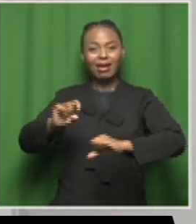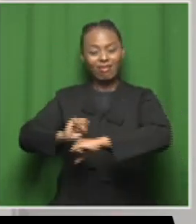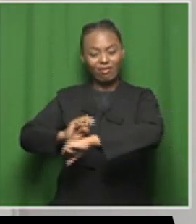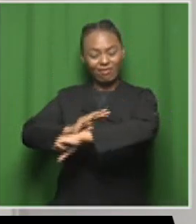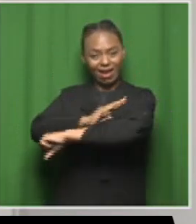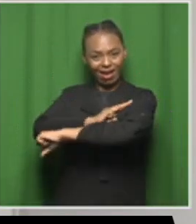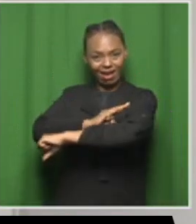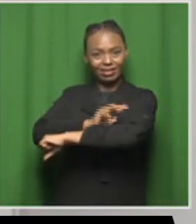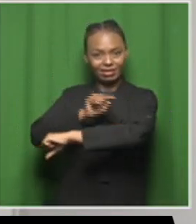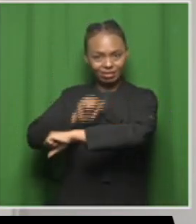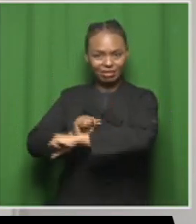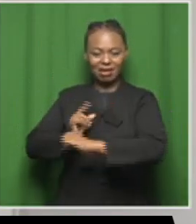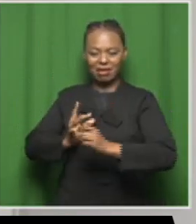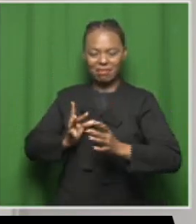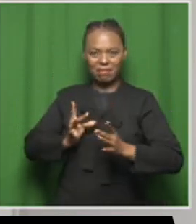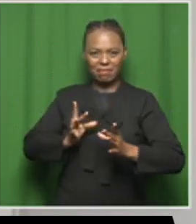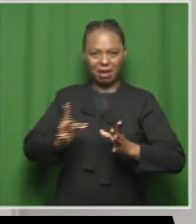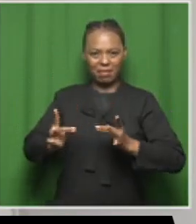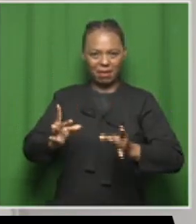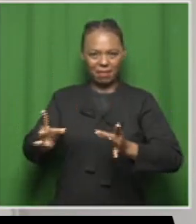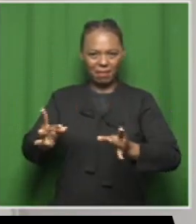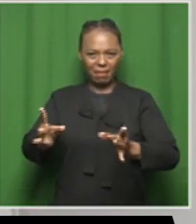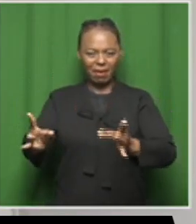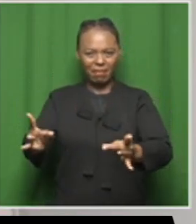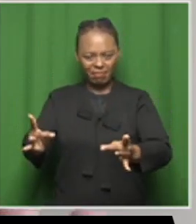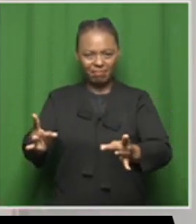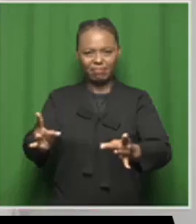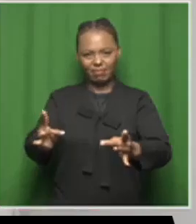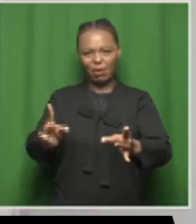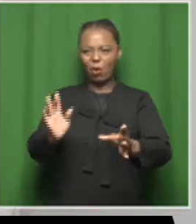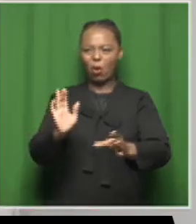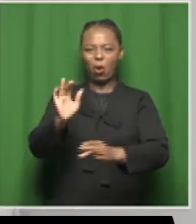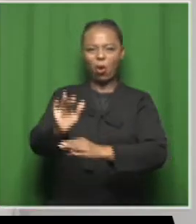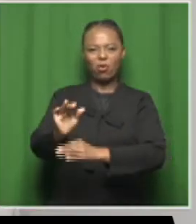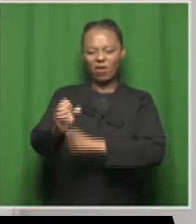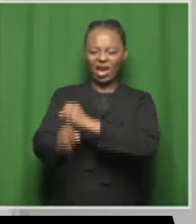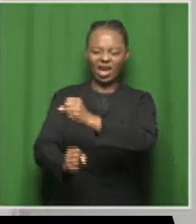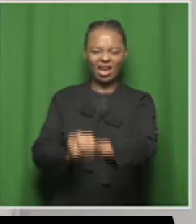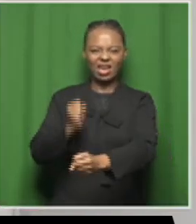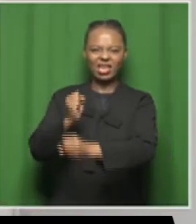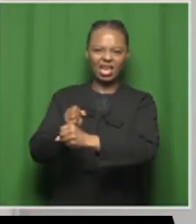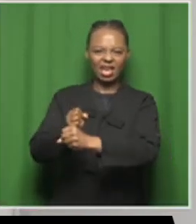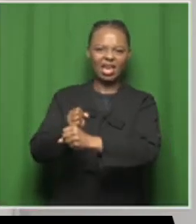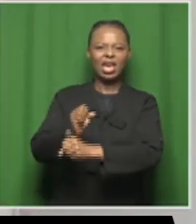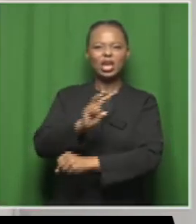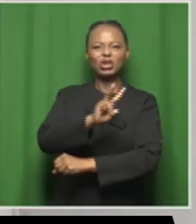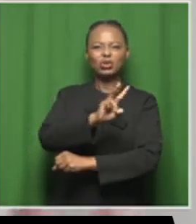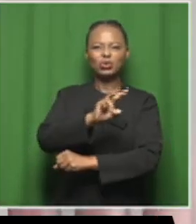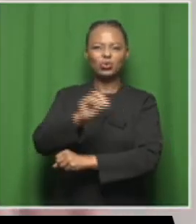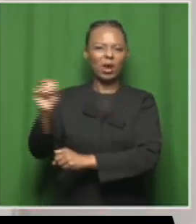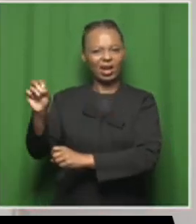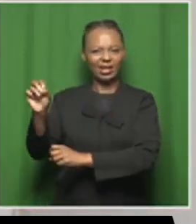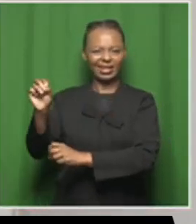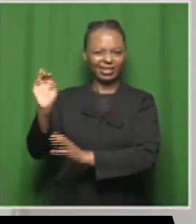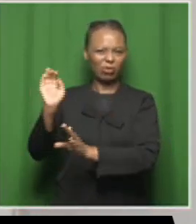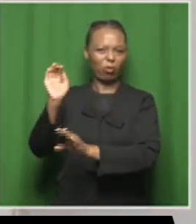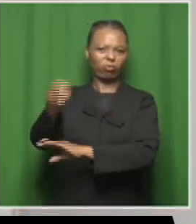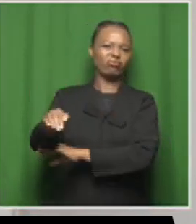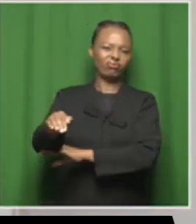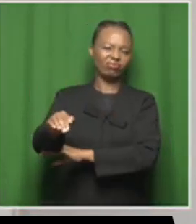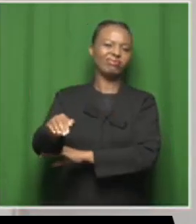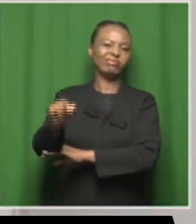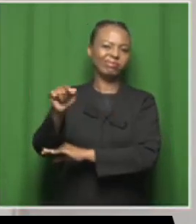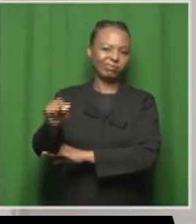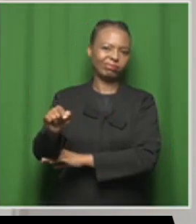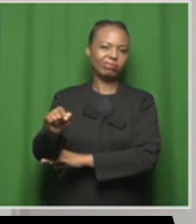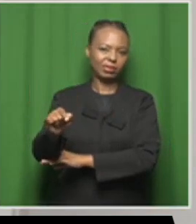been circulating in the human population for over 200 years. That's the estimated date of introduction into the